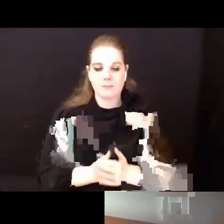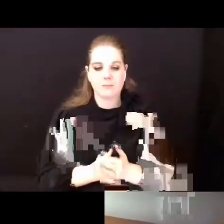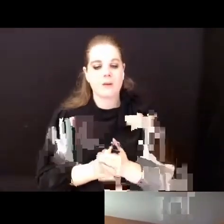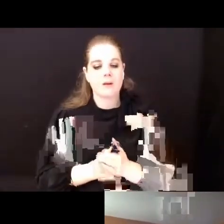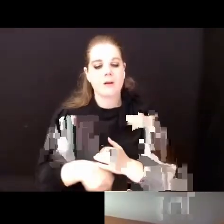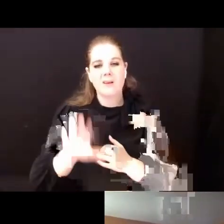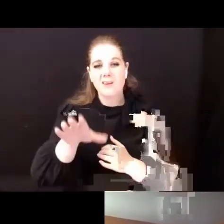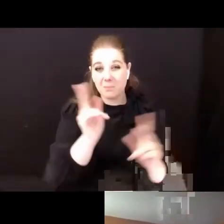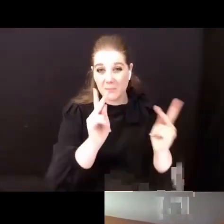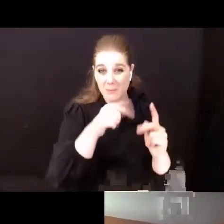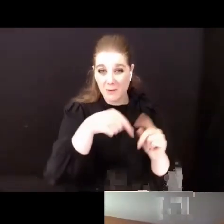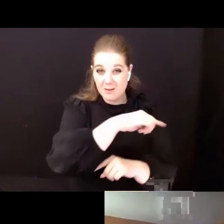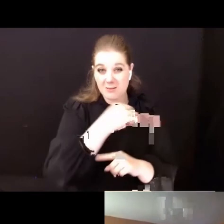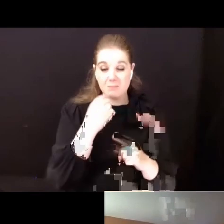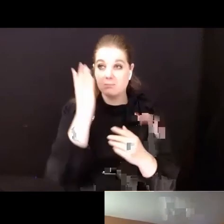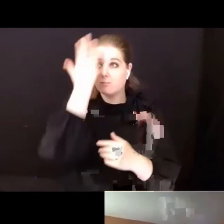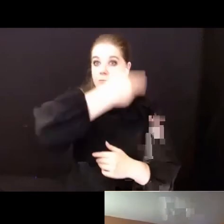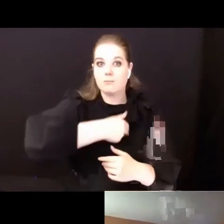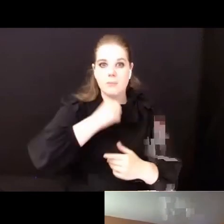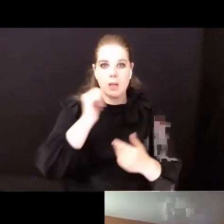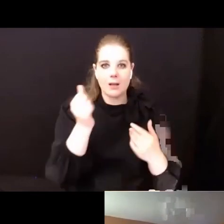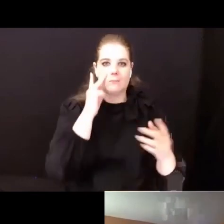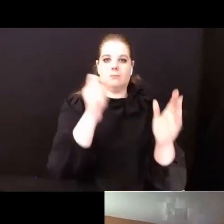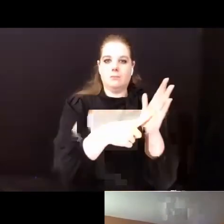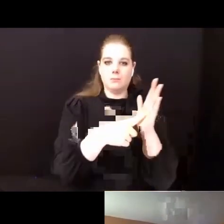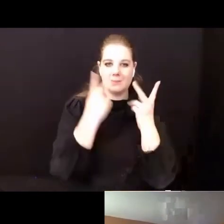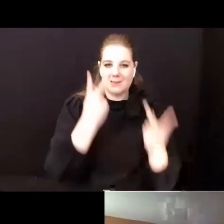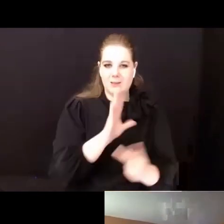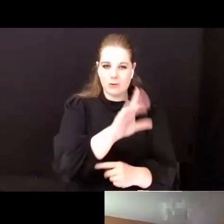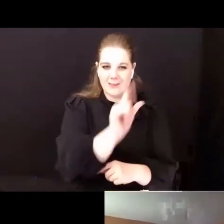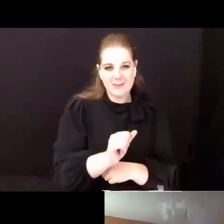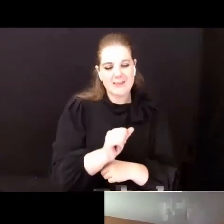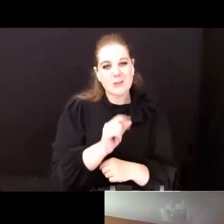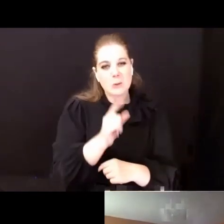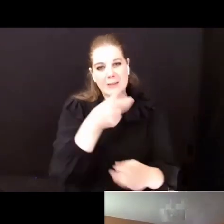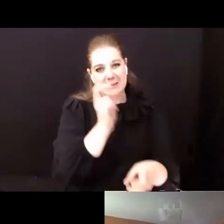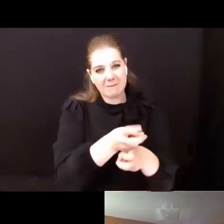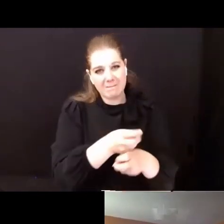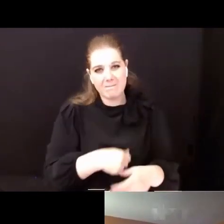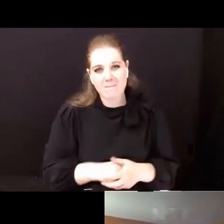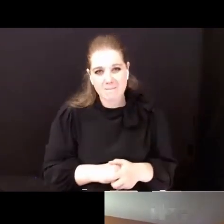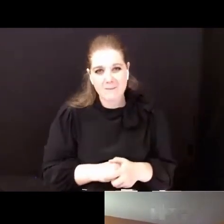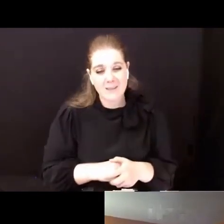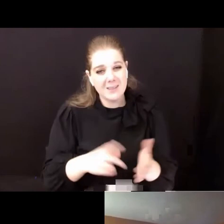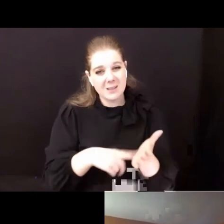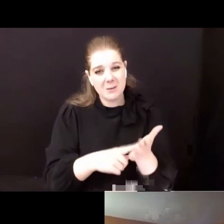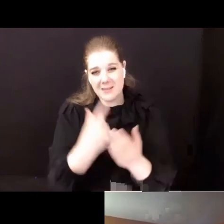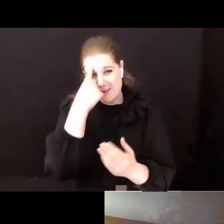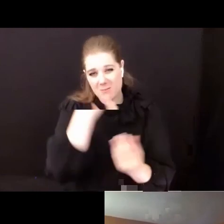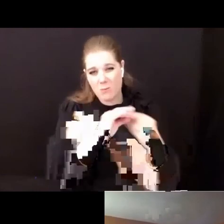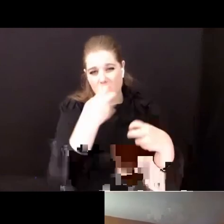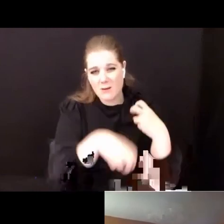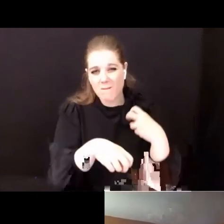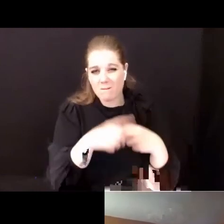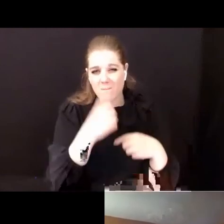have non-apparent disabilities, it is hard. I think it's harder for them